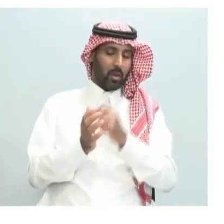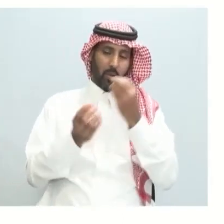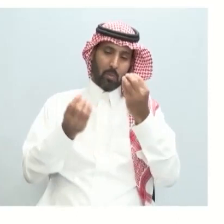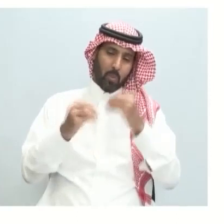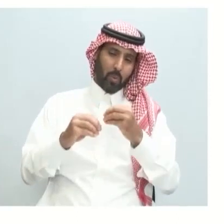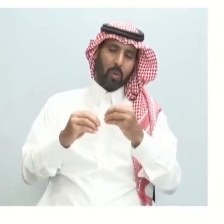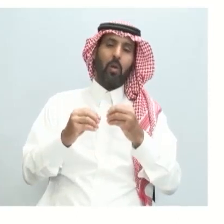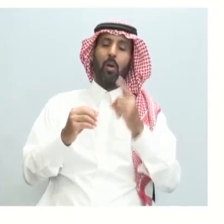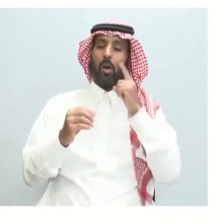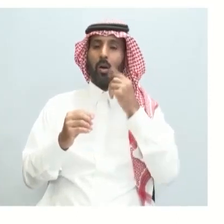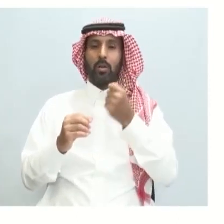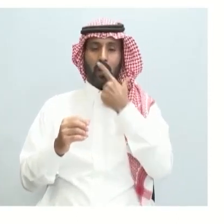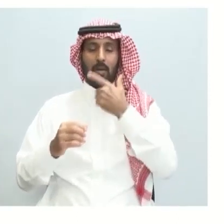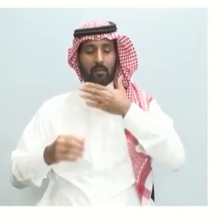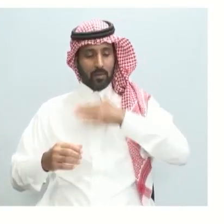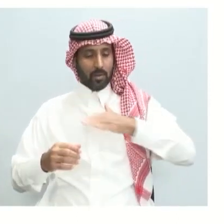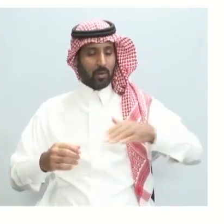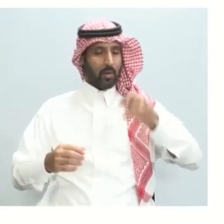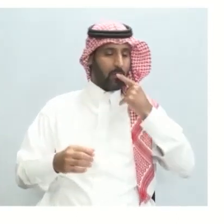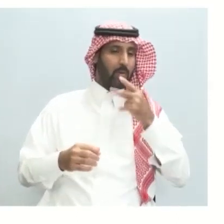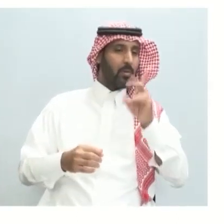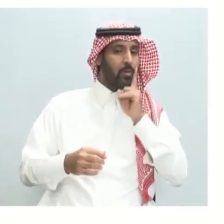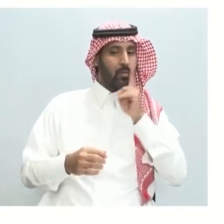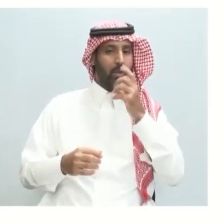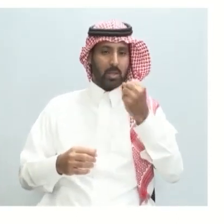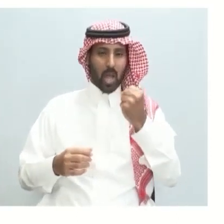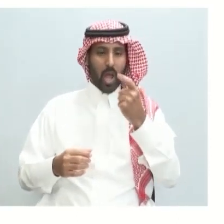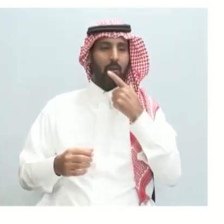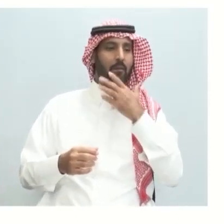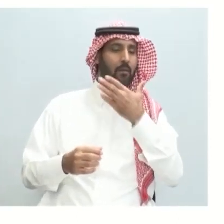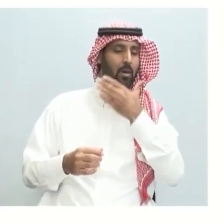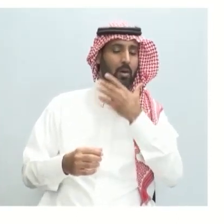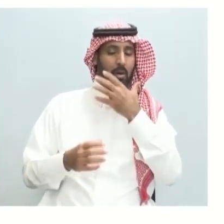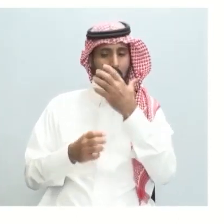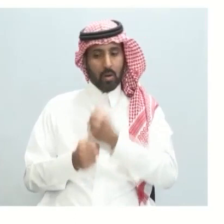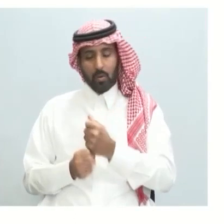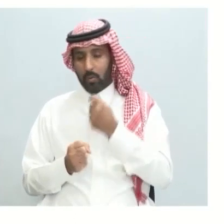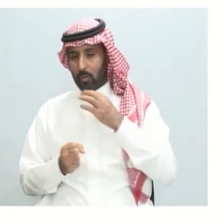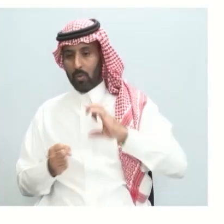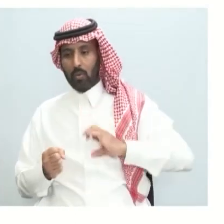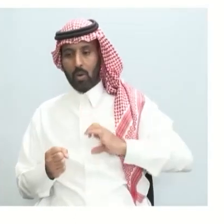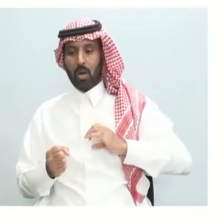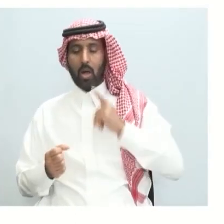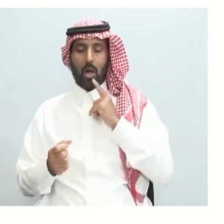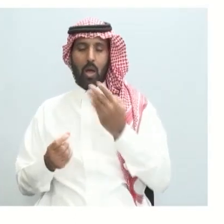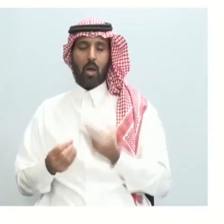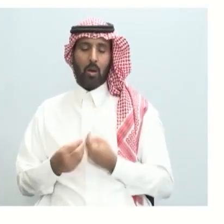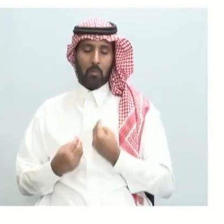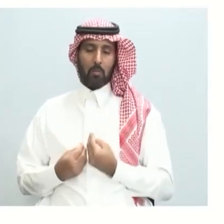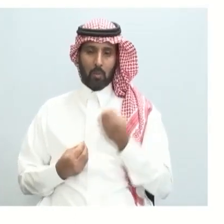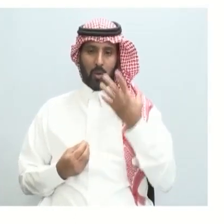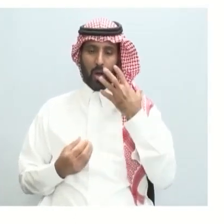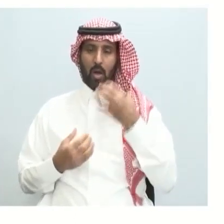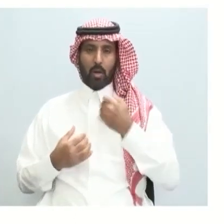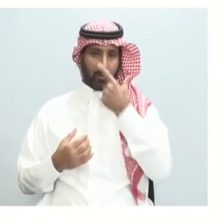that. It's the laugh of a baby, the verse of a mother, the strength of a father, the warmth of loving hearts, lights from